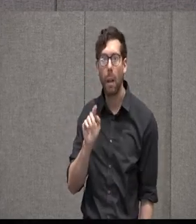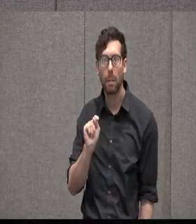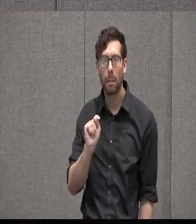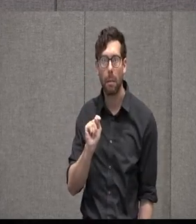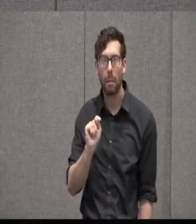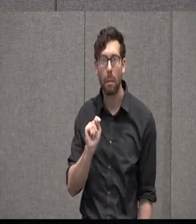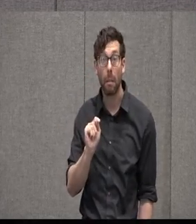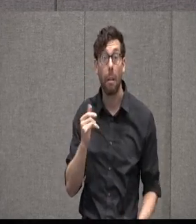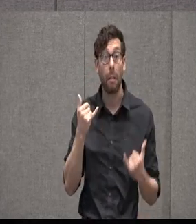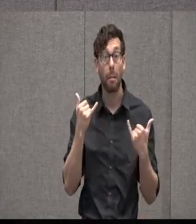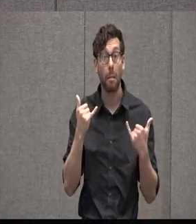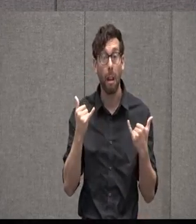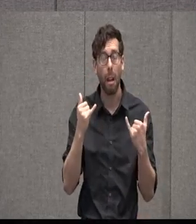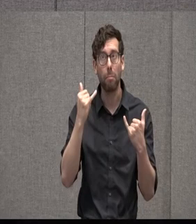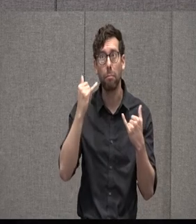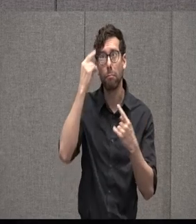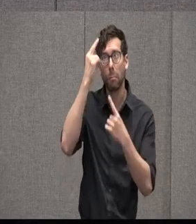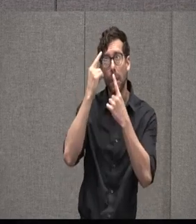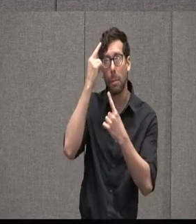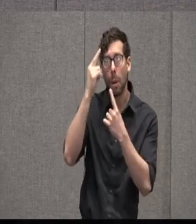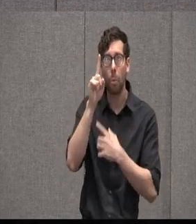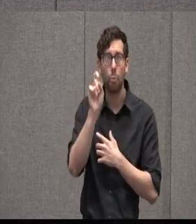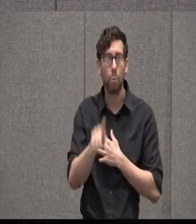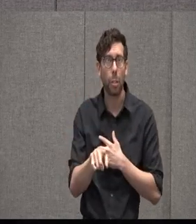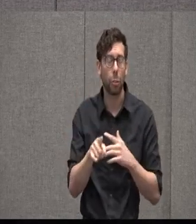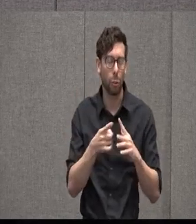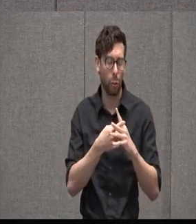Think of a question that starts with what if?